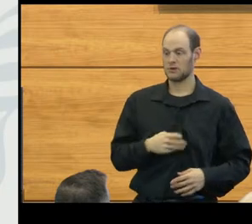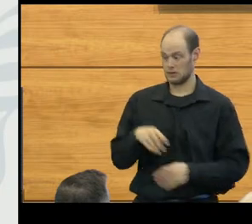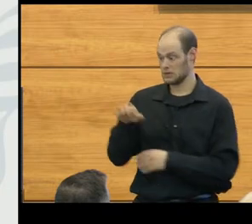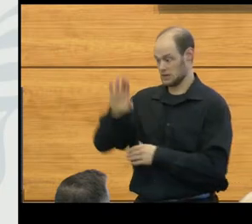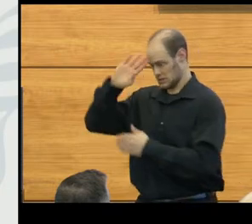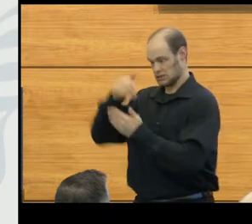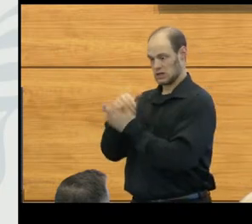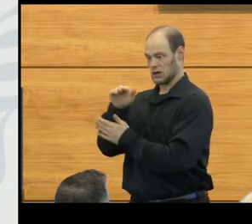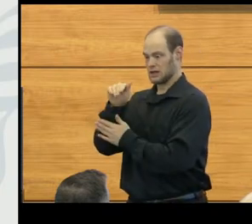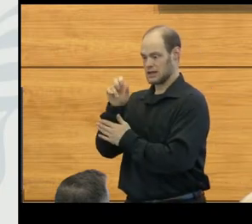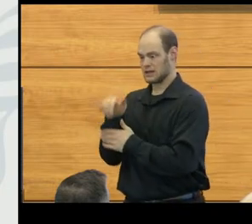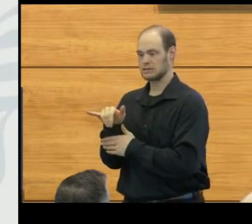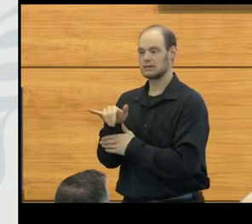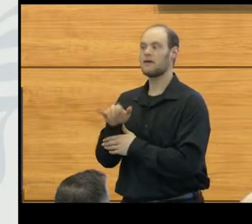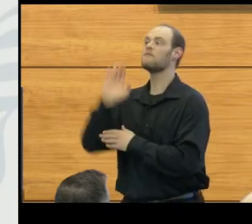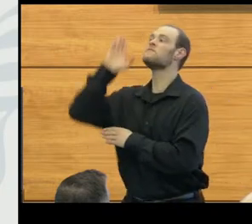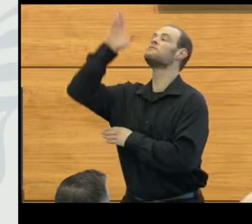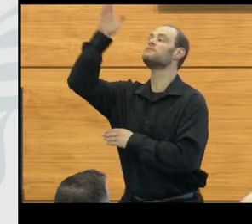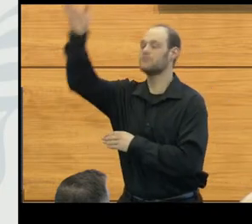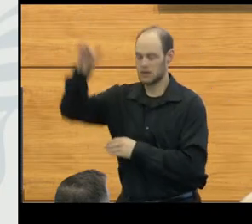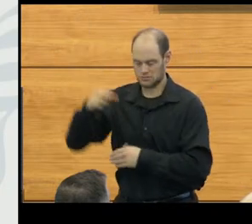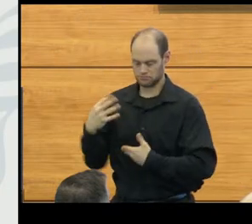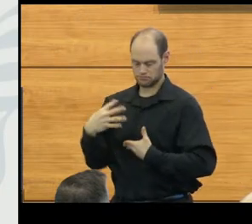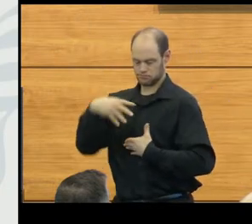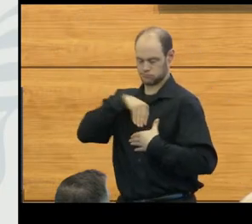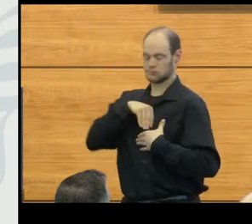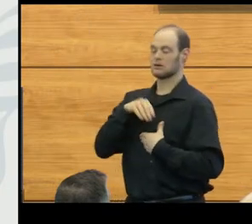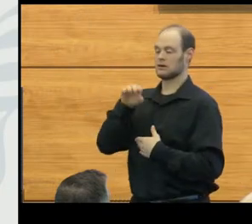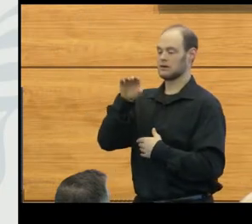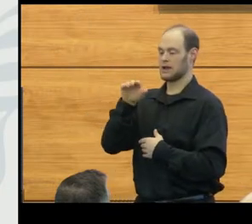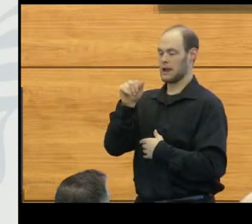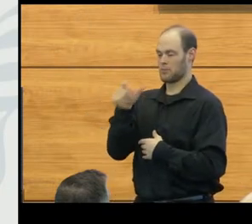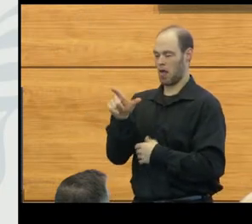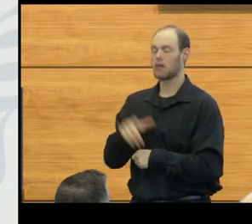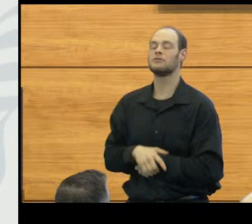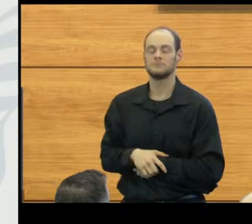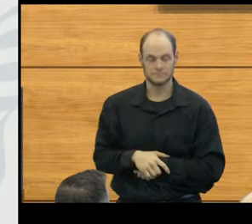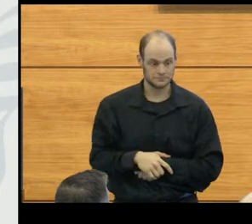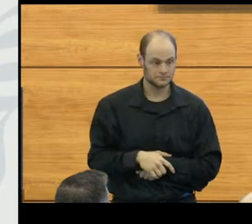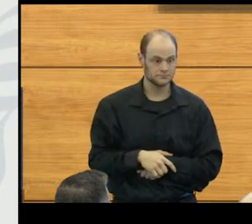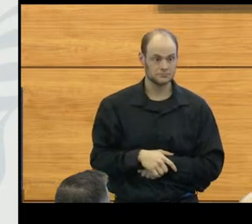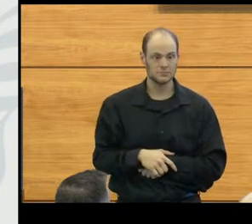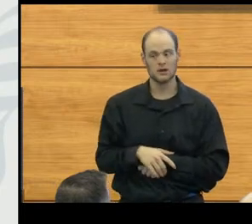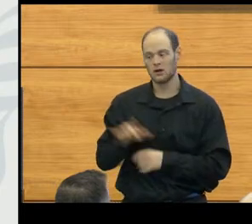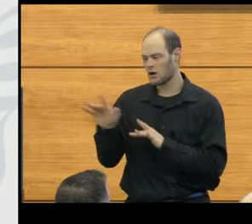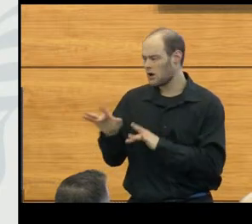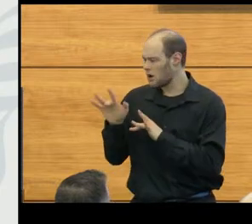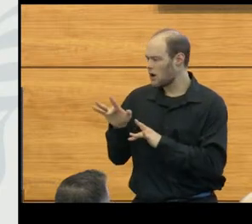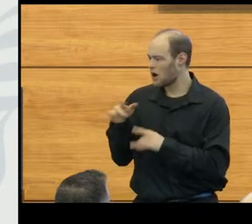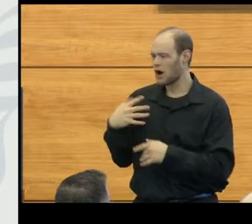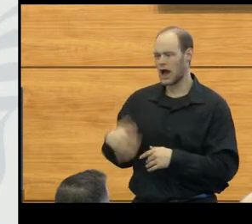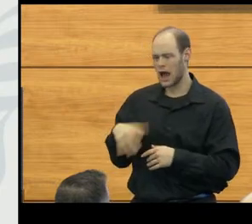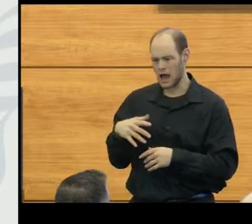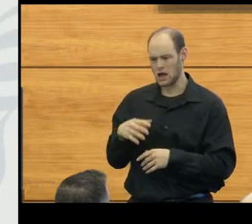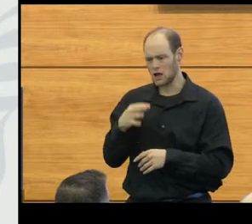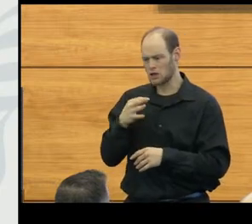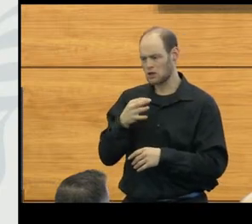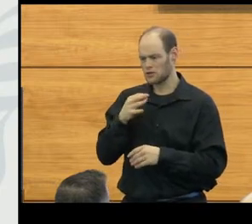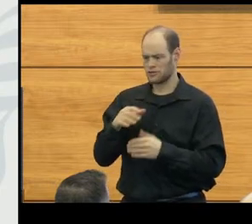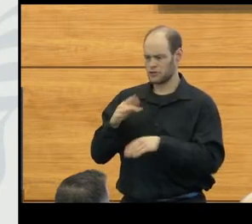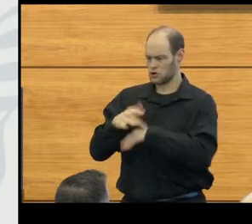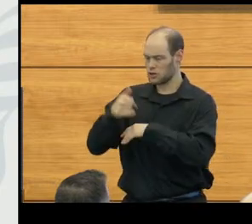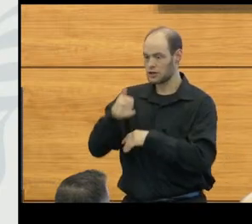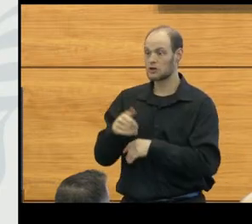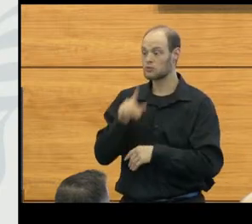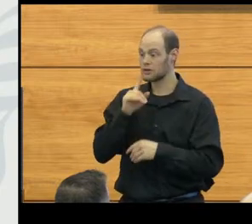his son, eventually had a shunt put in April. And again, poor Casey, he had had one of the earlier shunts. He